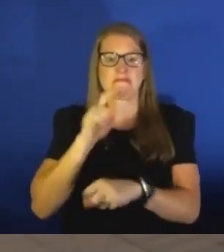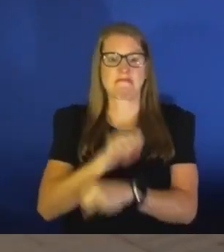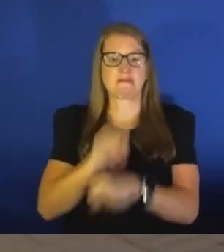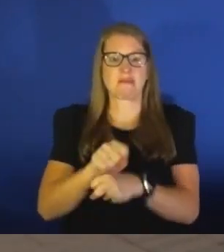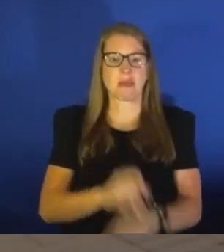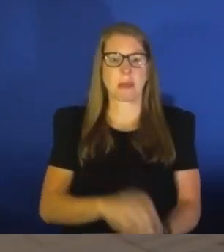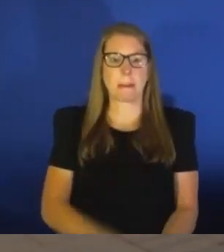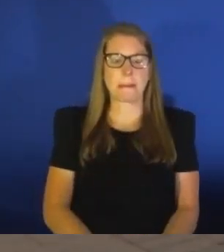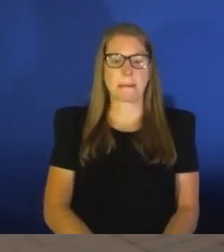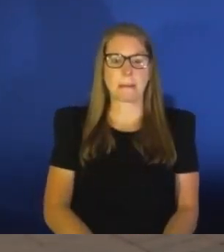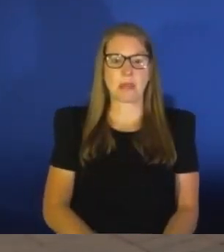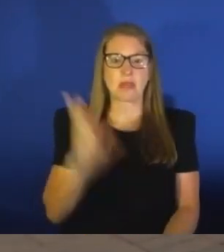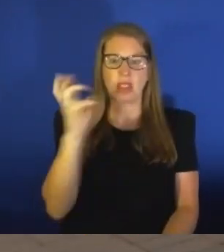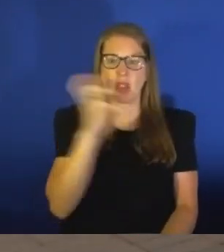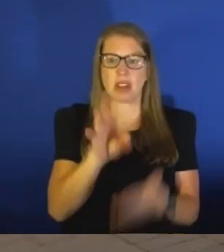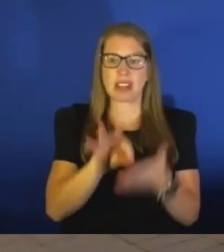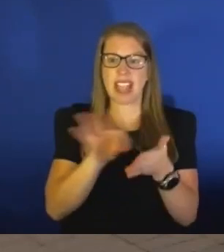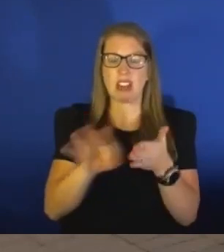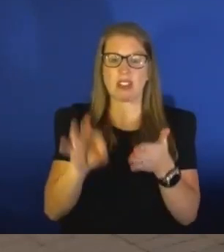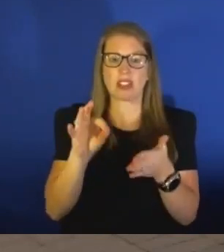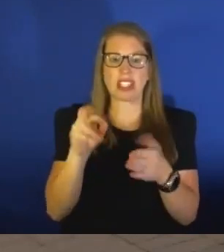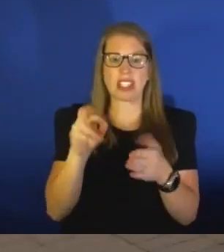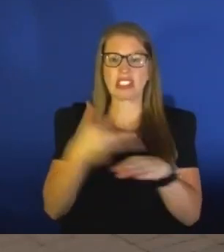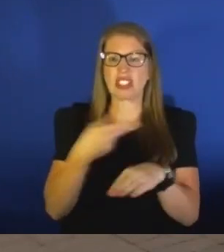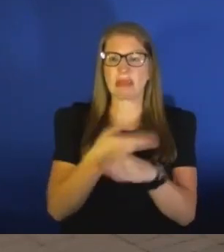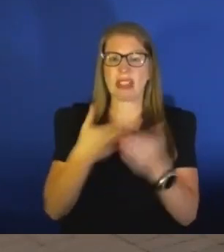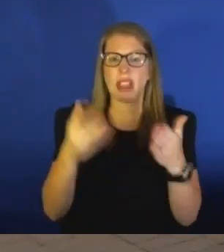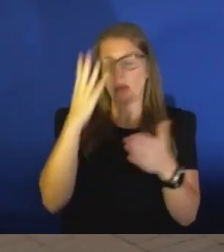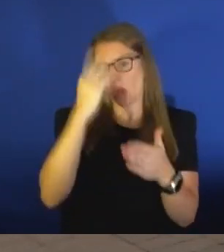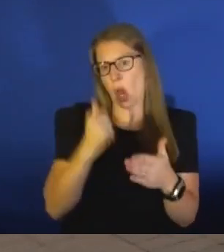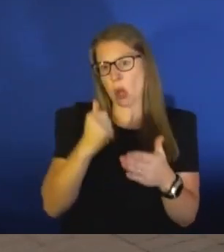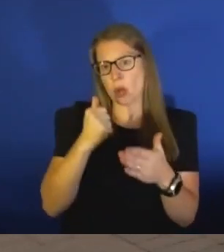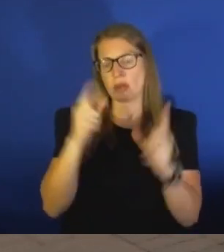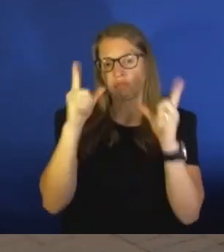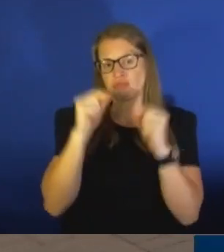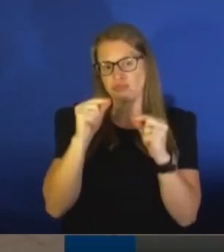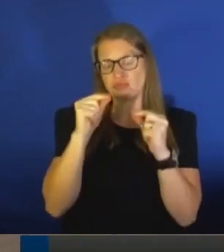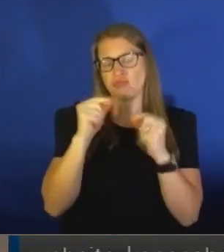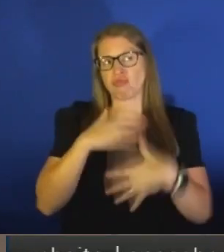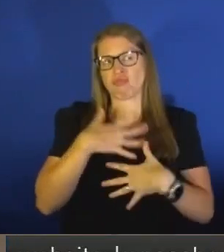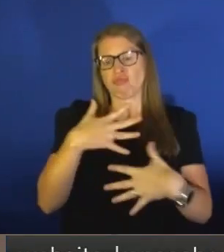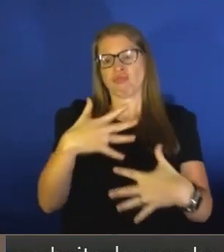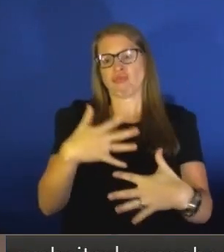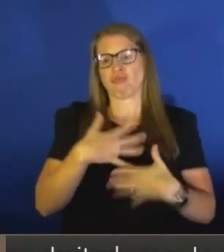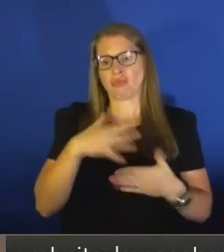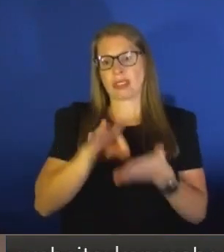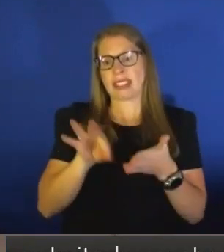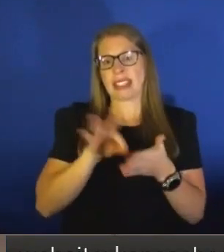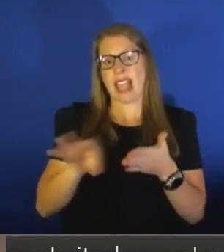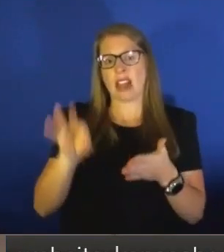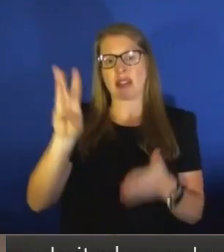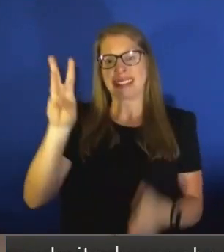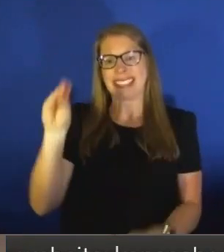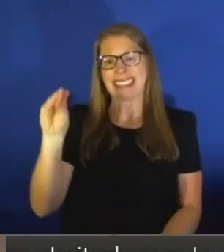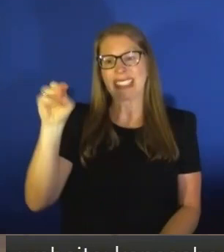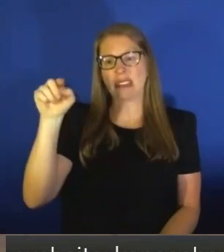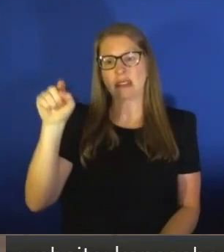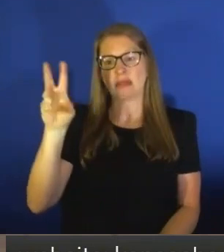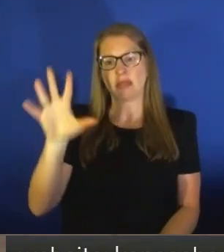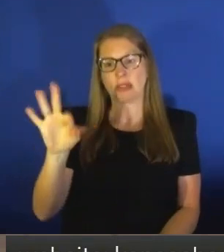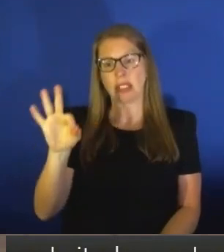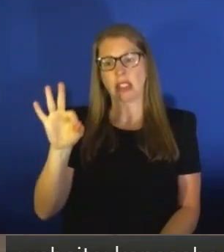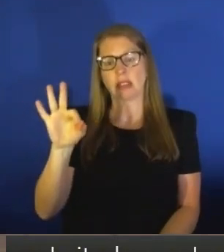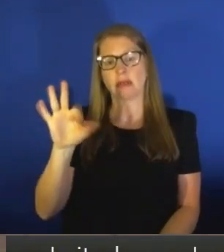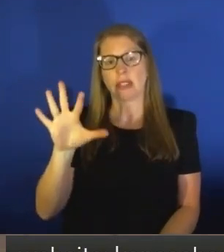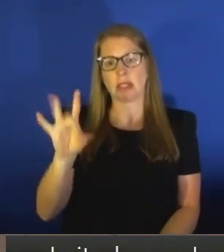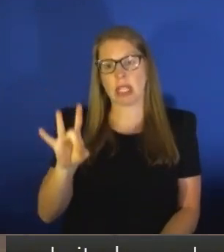weird counting sheep thing. I'll sit and close my eyes and just kind of take some deep breaths and count backwards from 60 and see how far I get before I forget what number